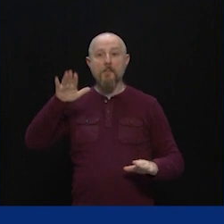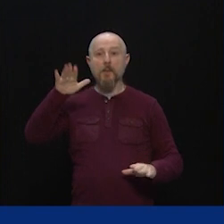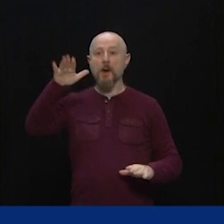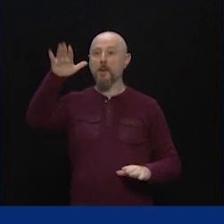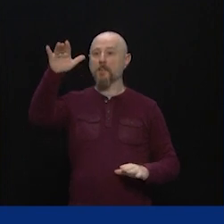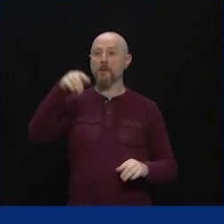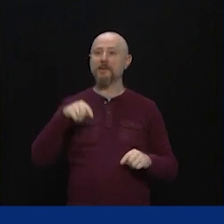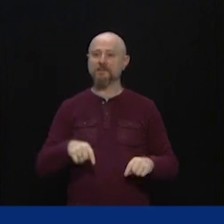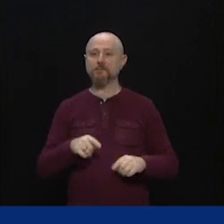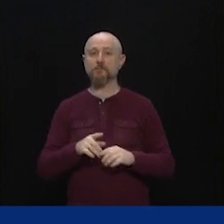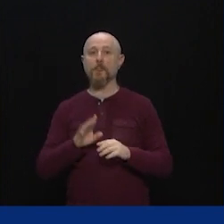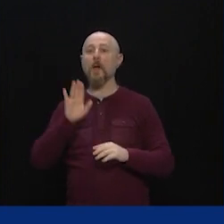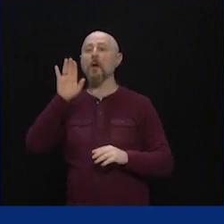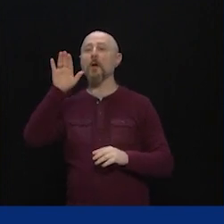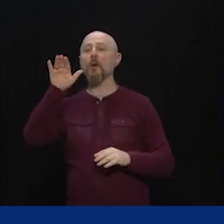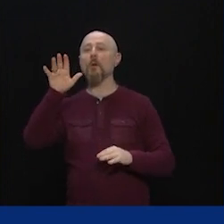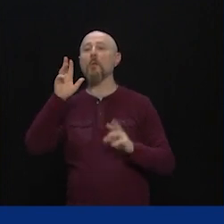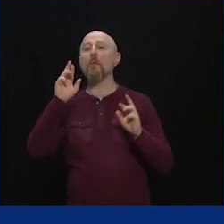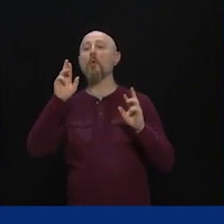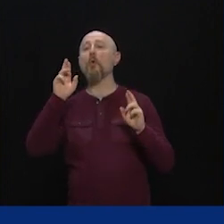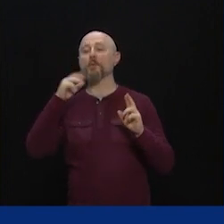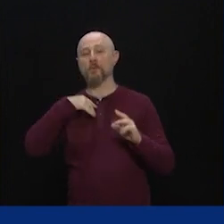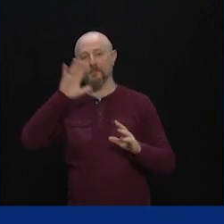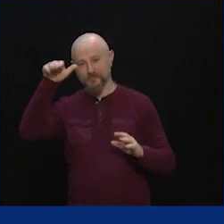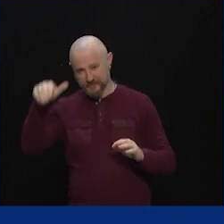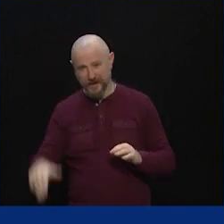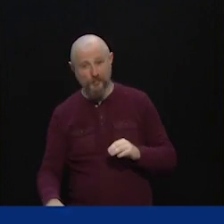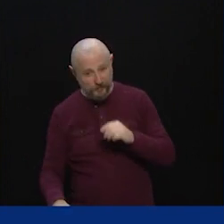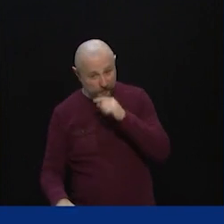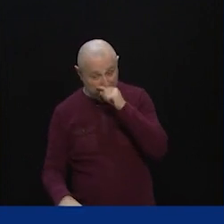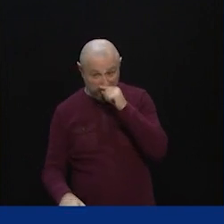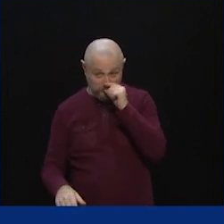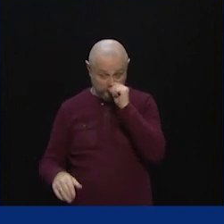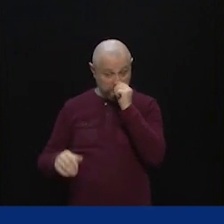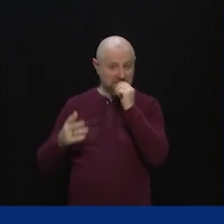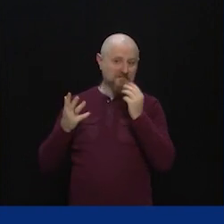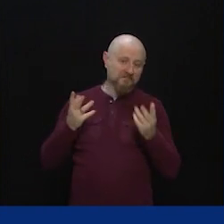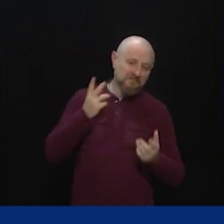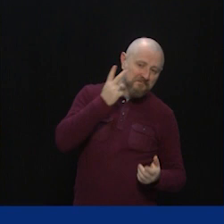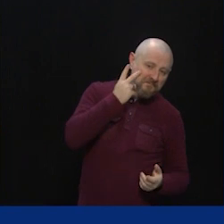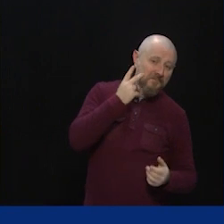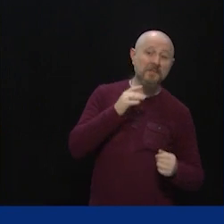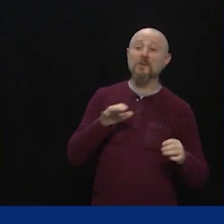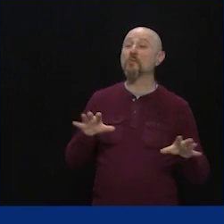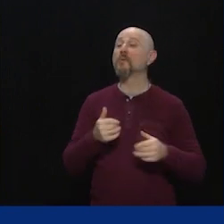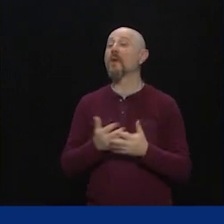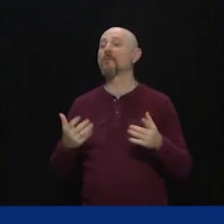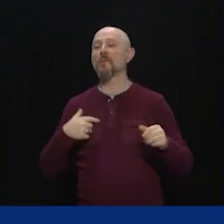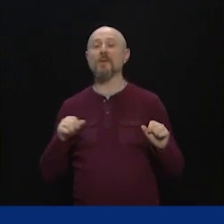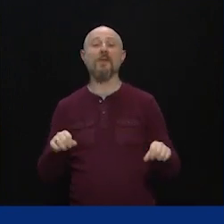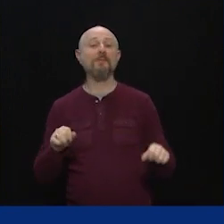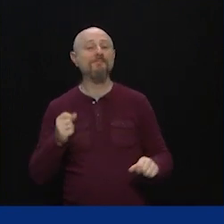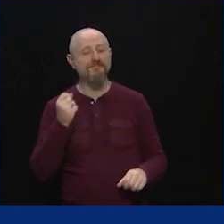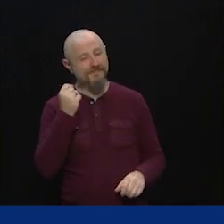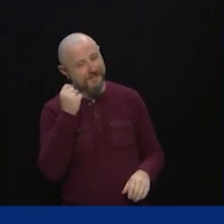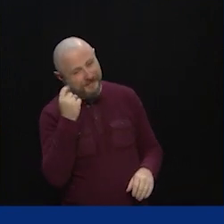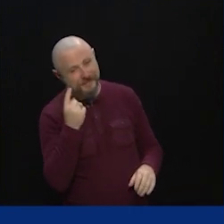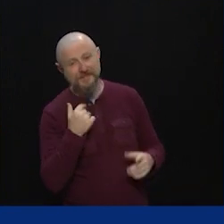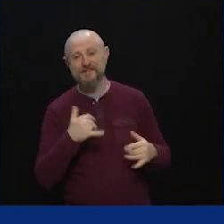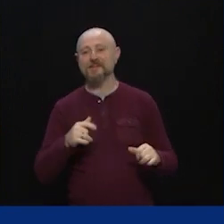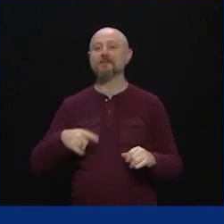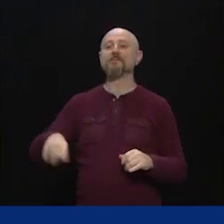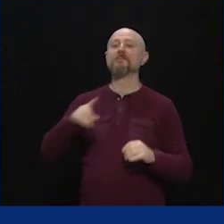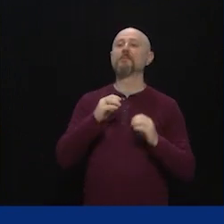it come straight down. We just don't have a time on that, but we're doing all we can. And again, we have many more defenses this time. 1 year